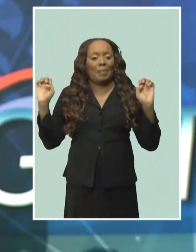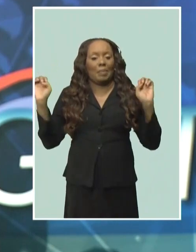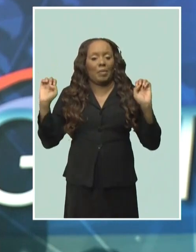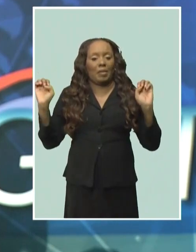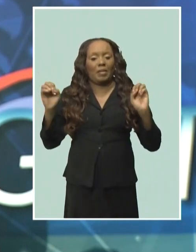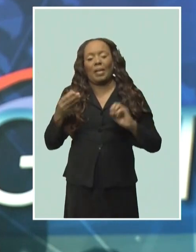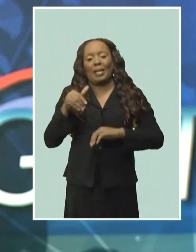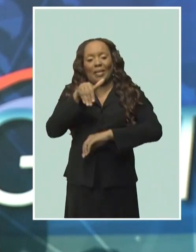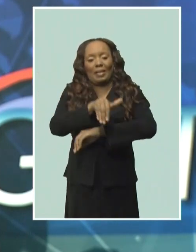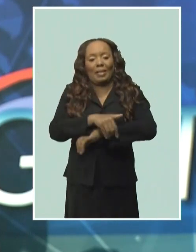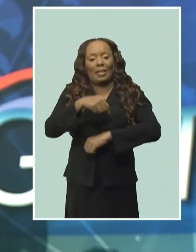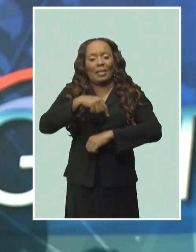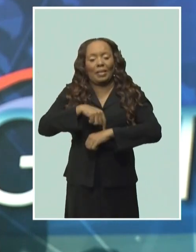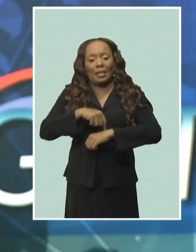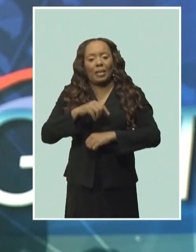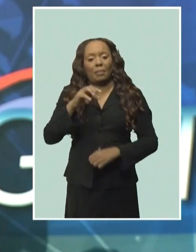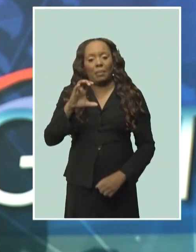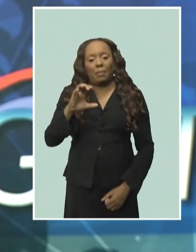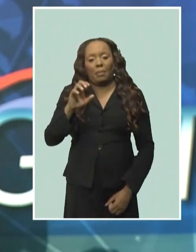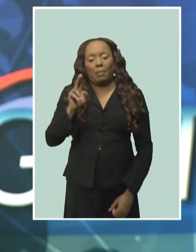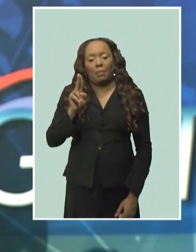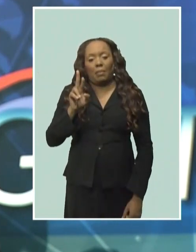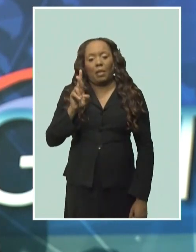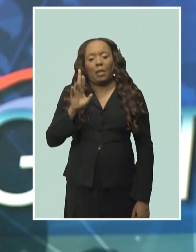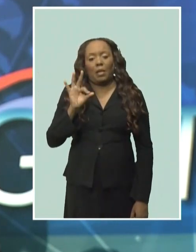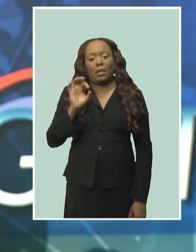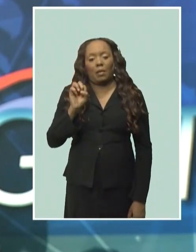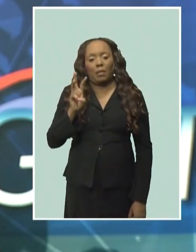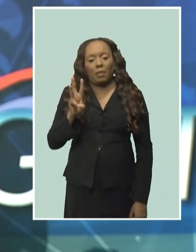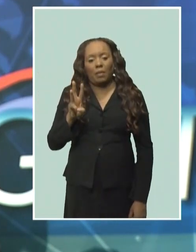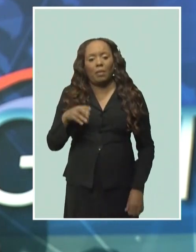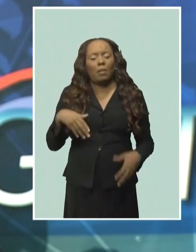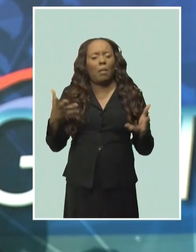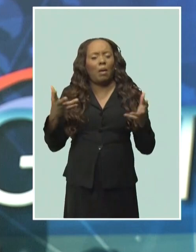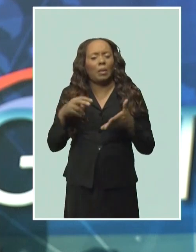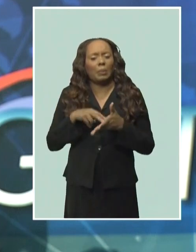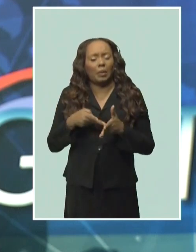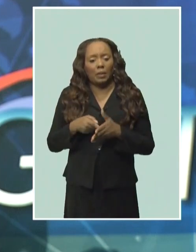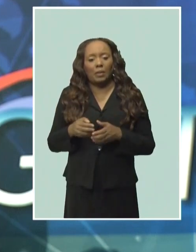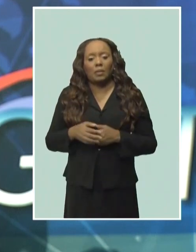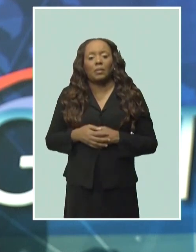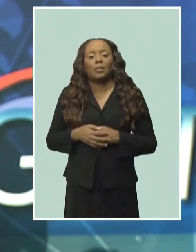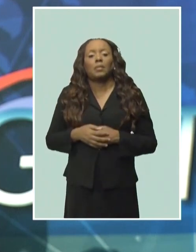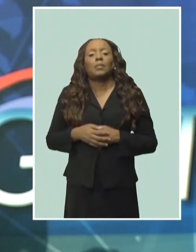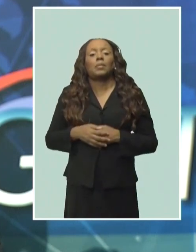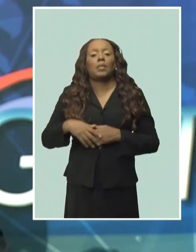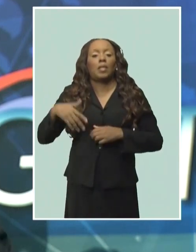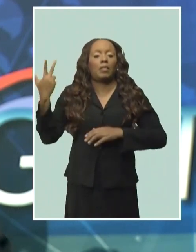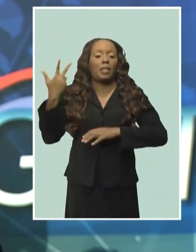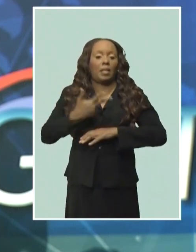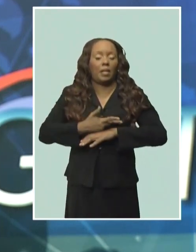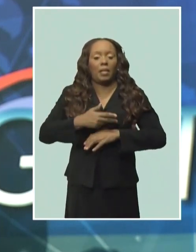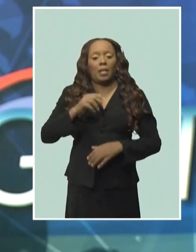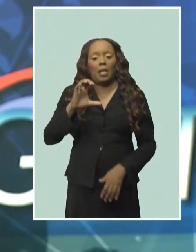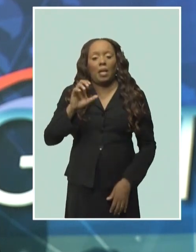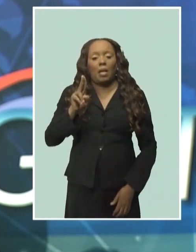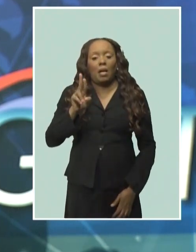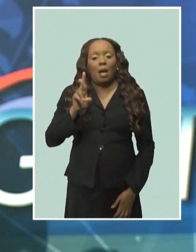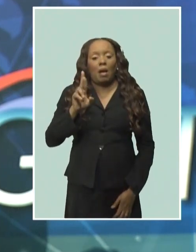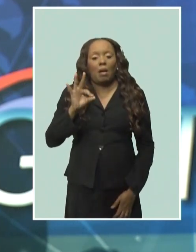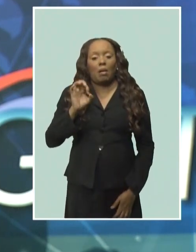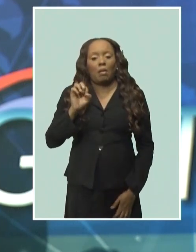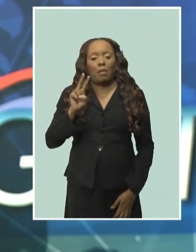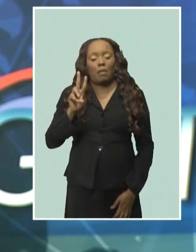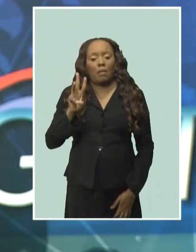curfew in an attempt to curb the gang violence and protests plaguing the country. An initial 3-day curfew was announced last weekend,